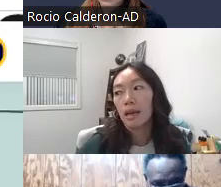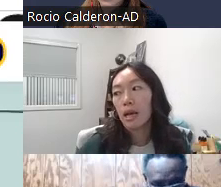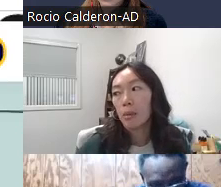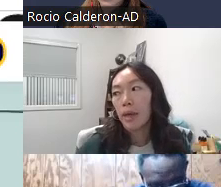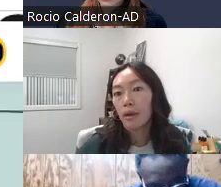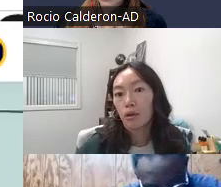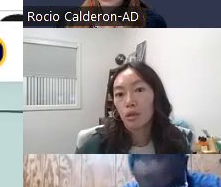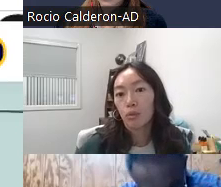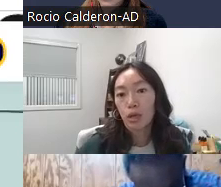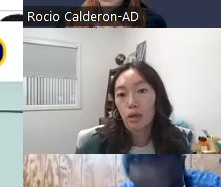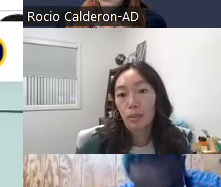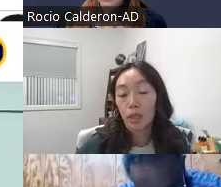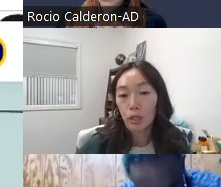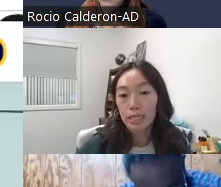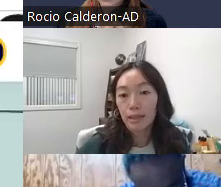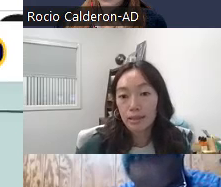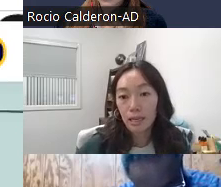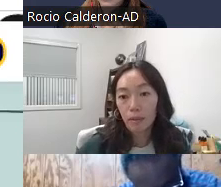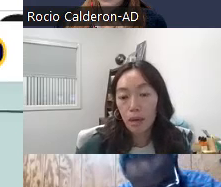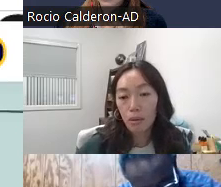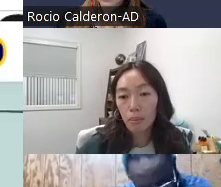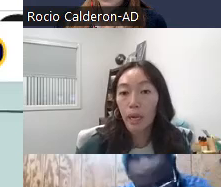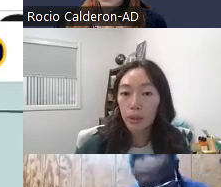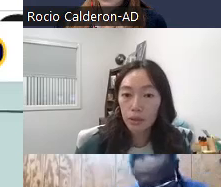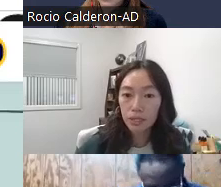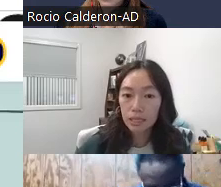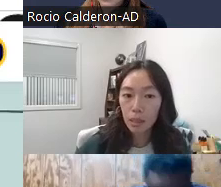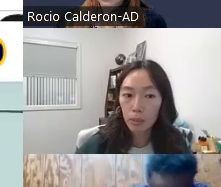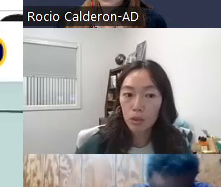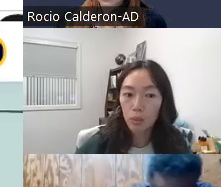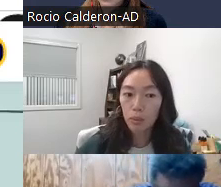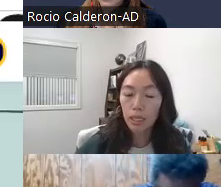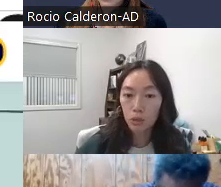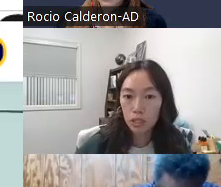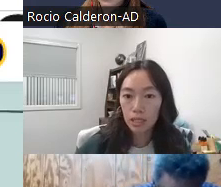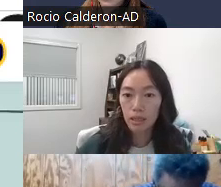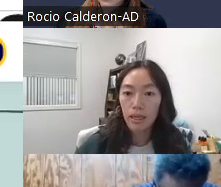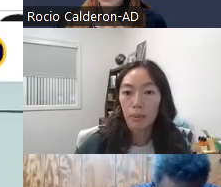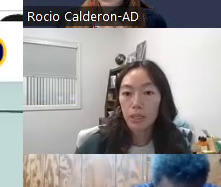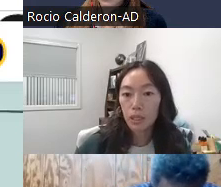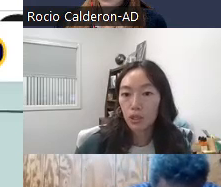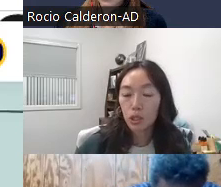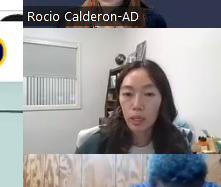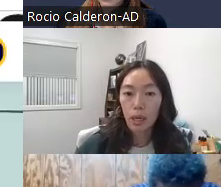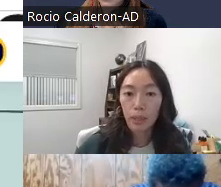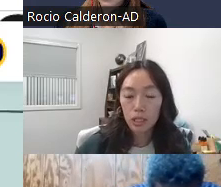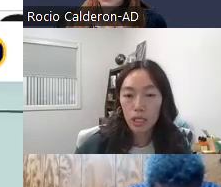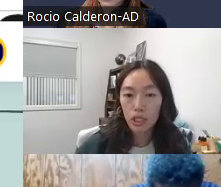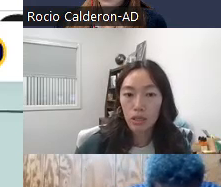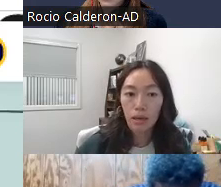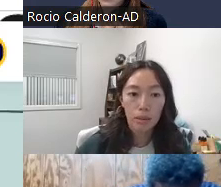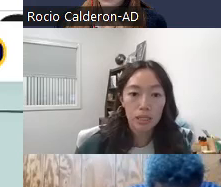is. And then also we talked about increasing the incentive amount, but I wonder if CSC members would be interested in potentially doing